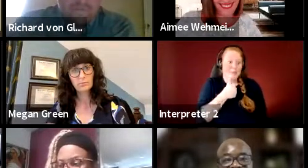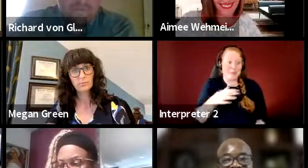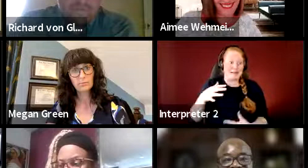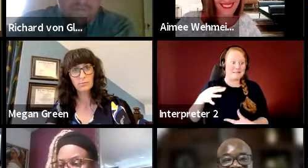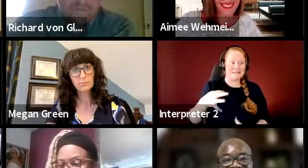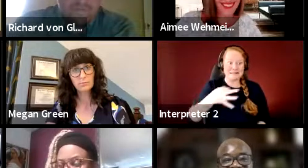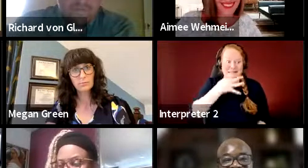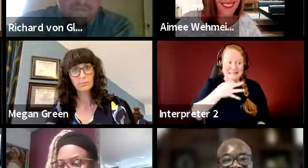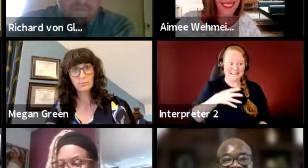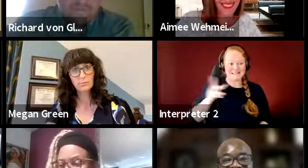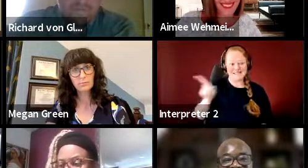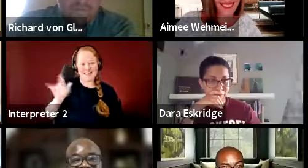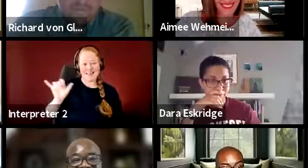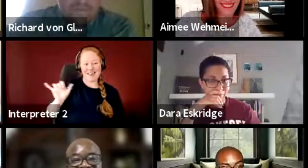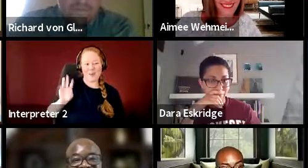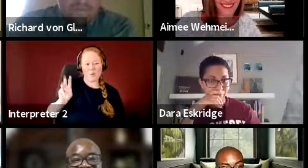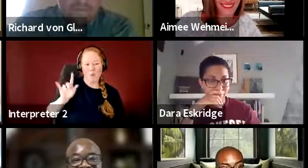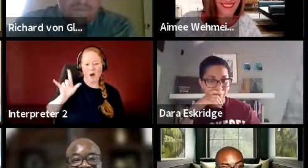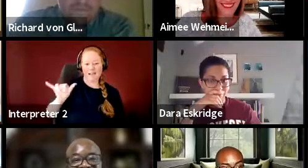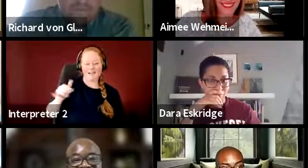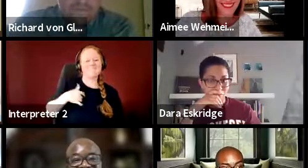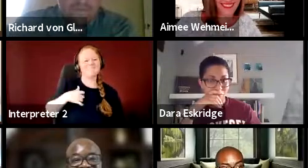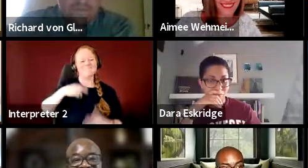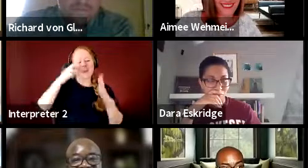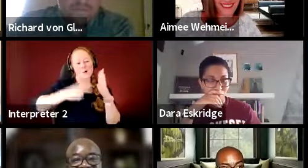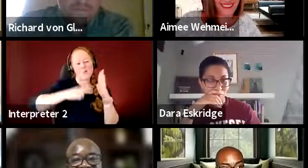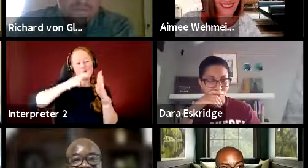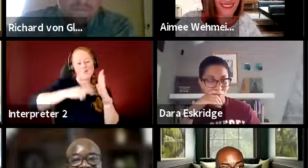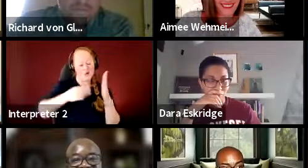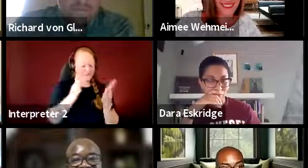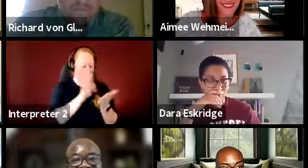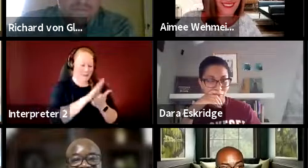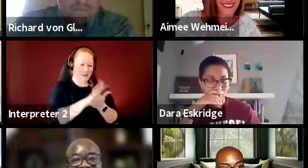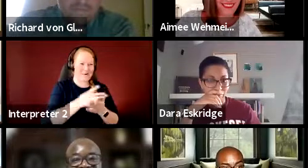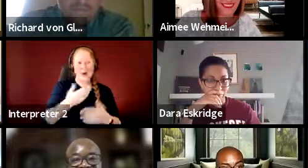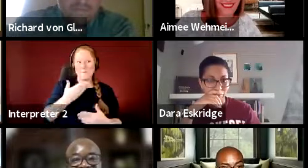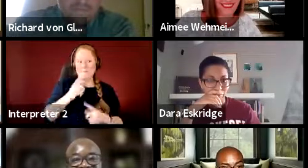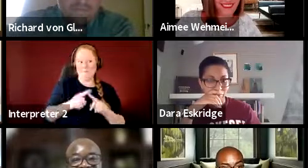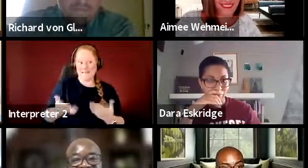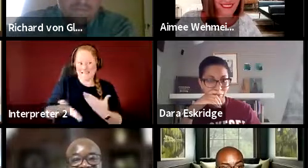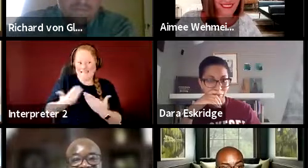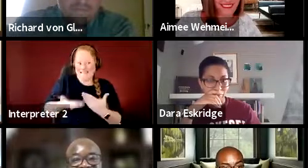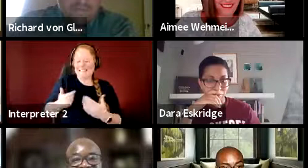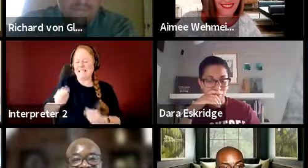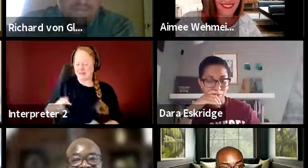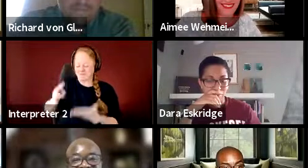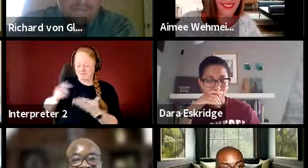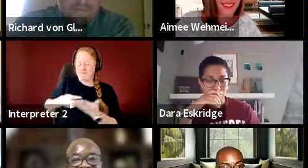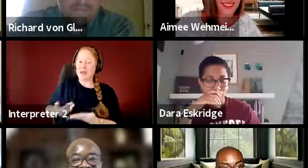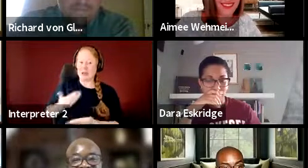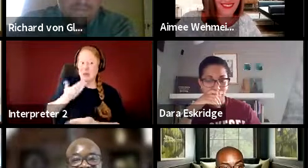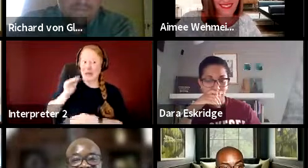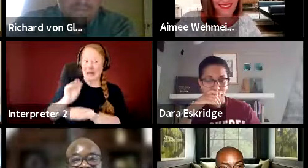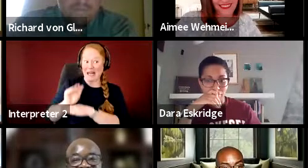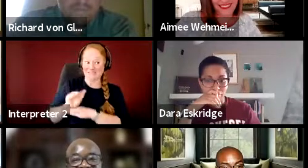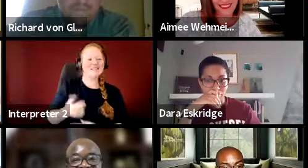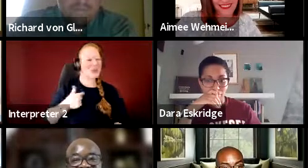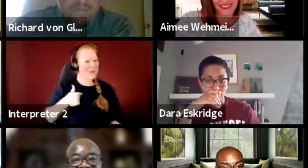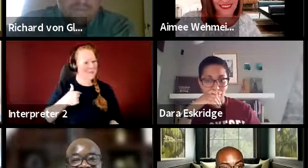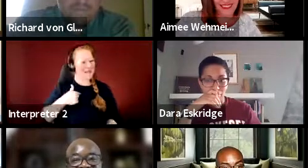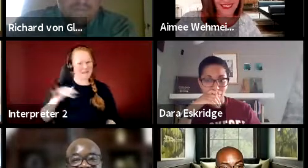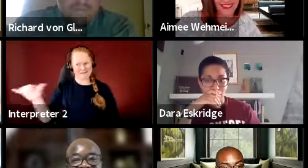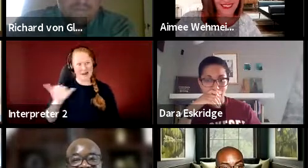I've got in my hand. But it's easy for me to say good evening. And like Wally, I'm really honored to serve as the co-chair of the